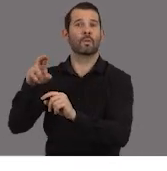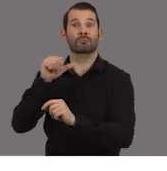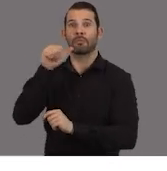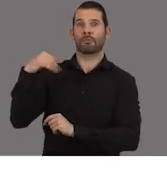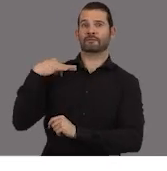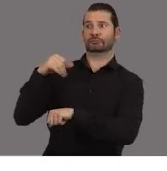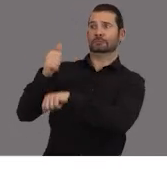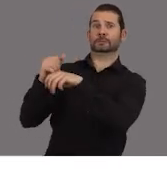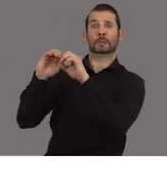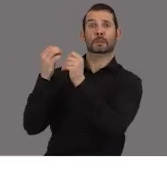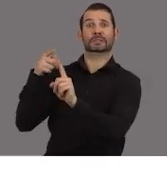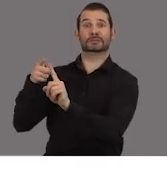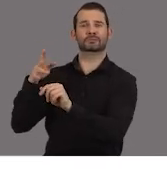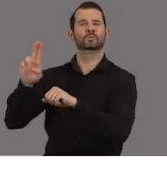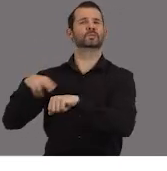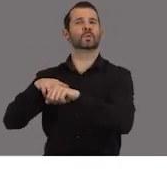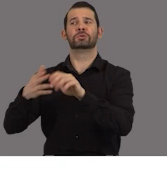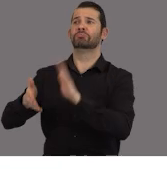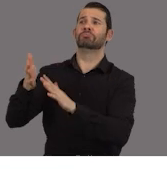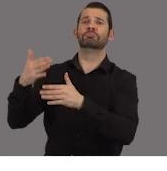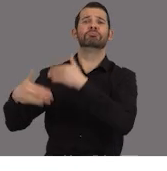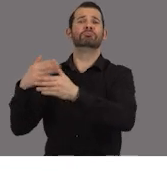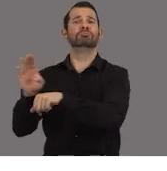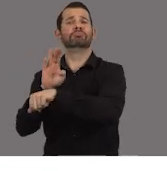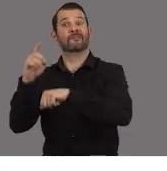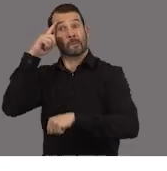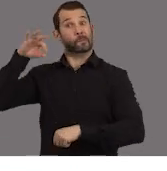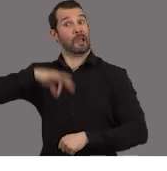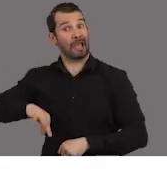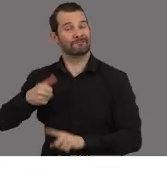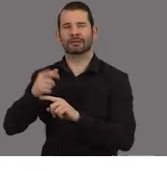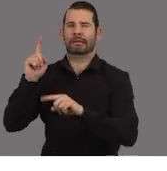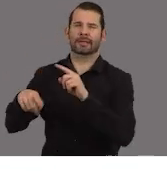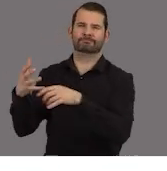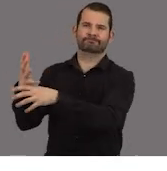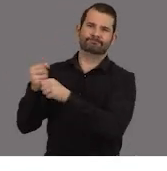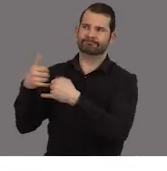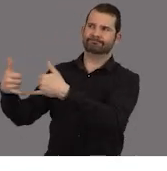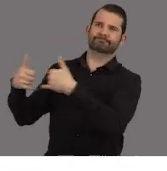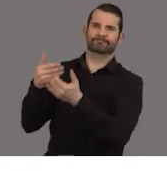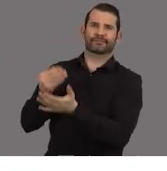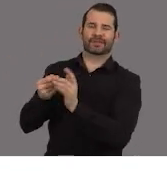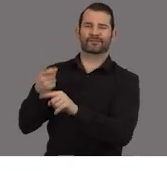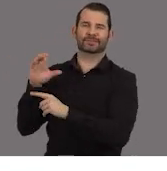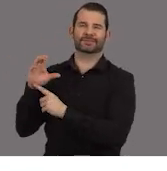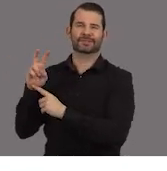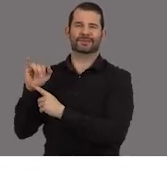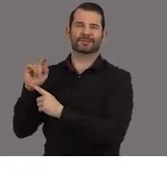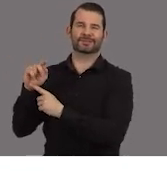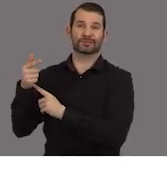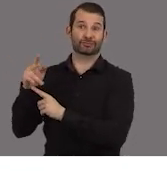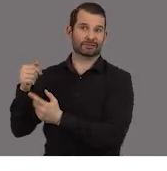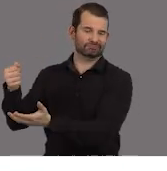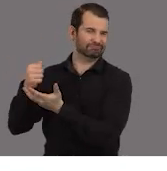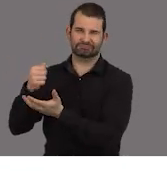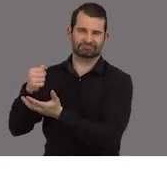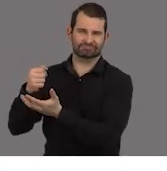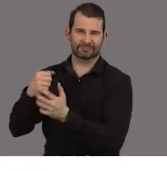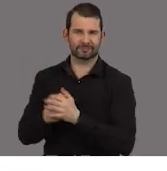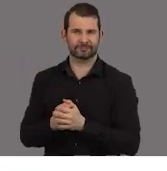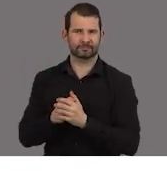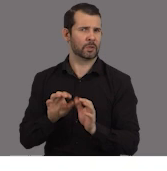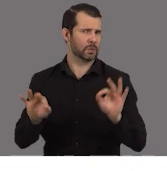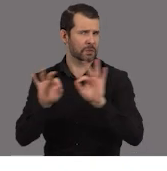Non-community or non-volunteer-based organizations that normally operate for-profit cannot receive funding from the CVITP